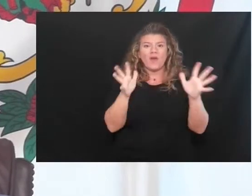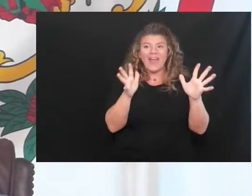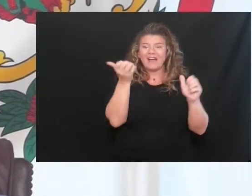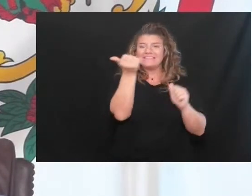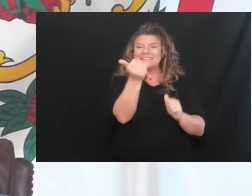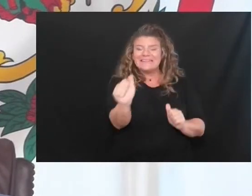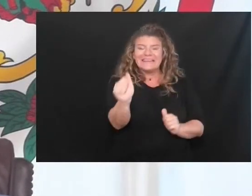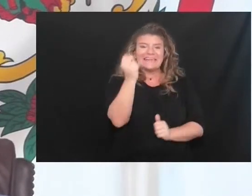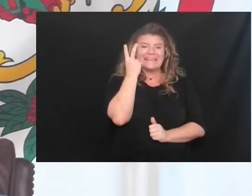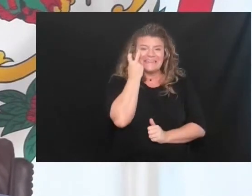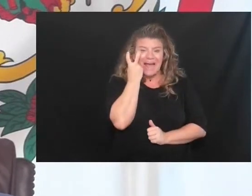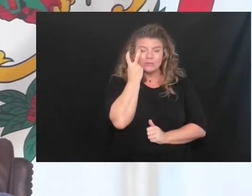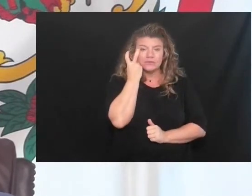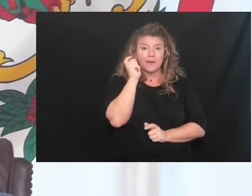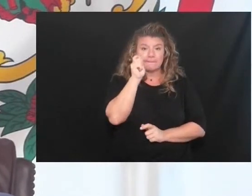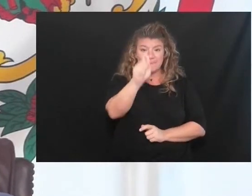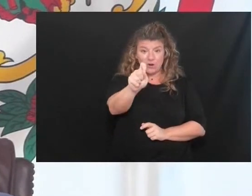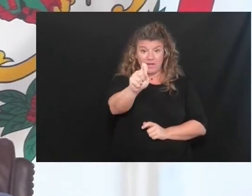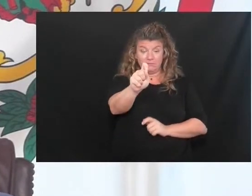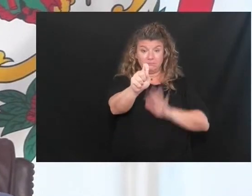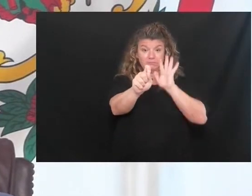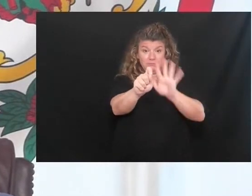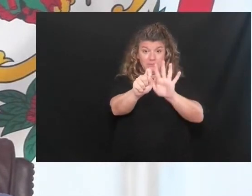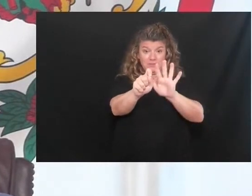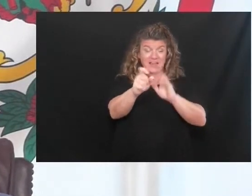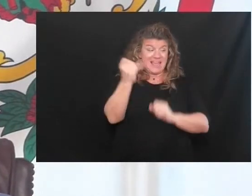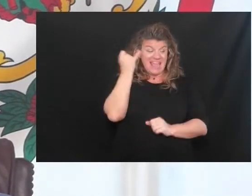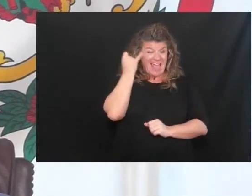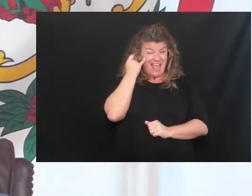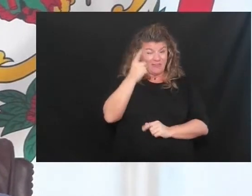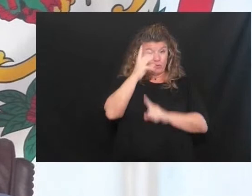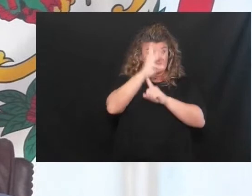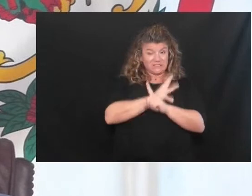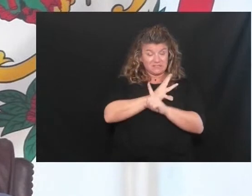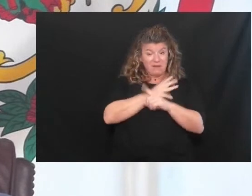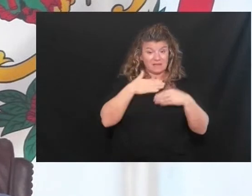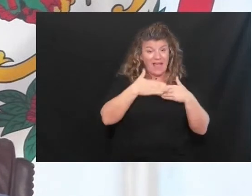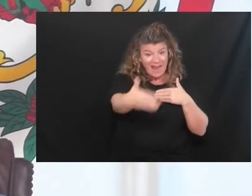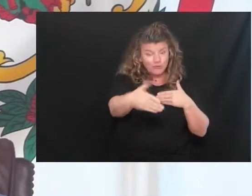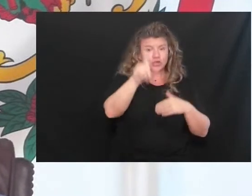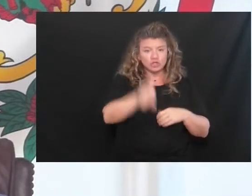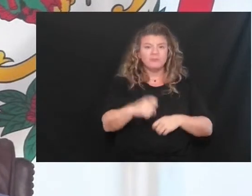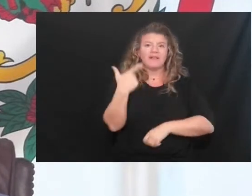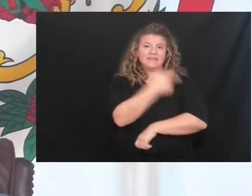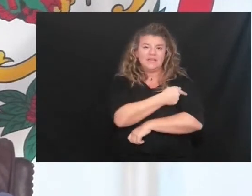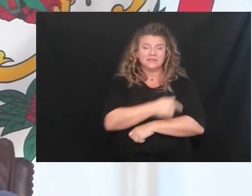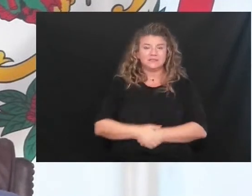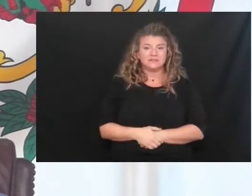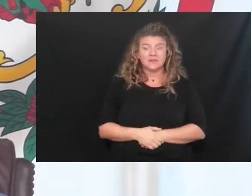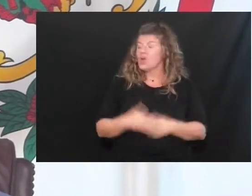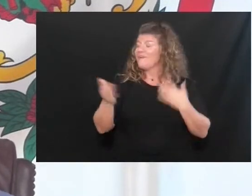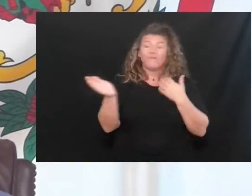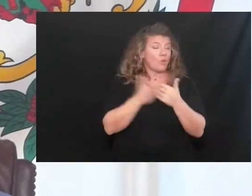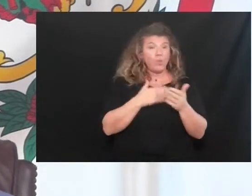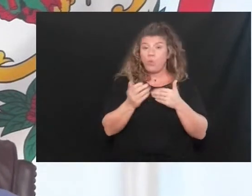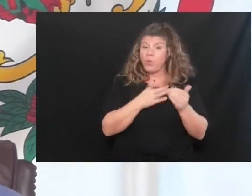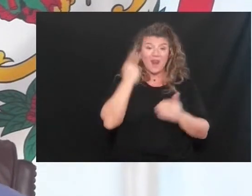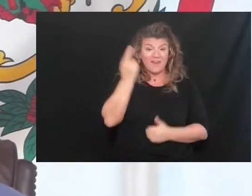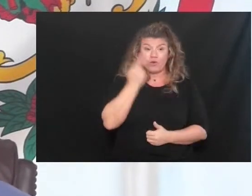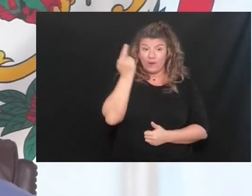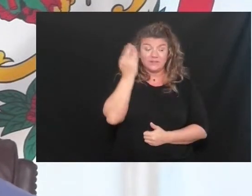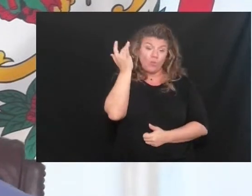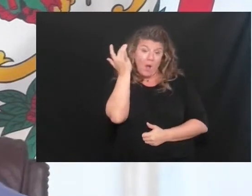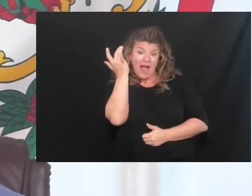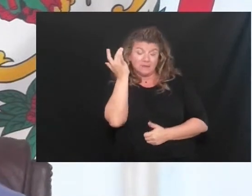period, that if people are 6 months out, they should be vaccinated. For whatever reason may